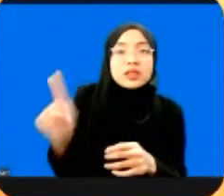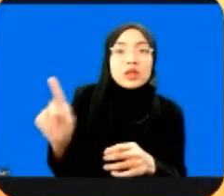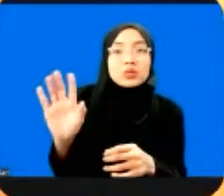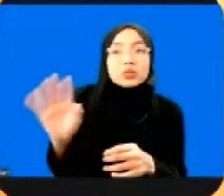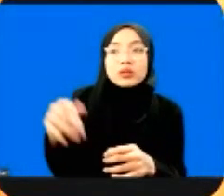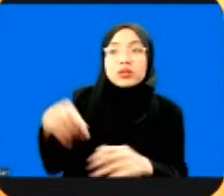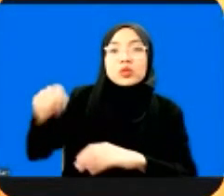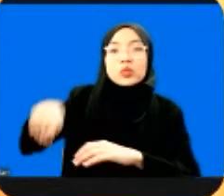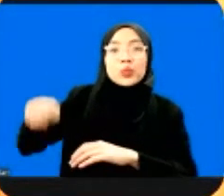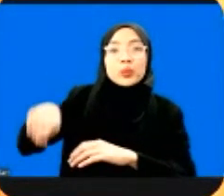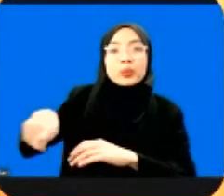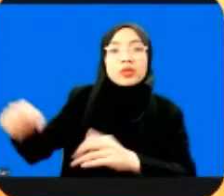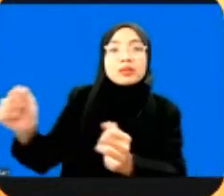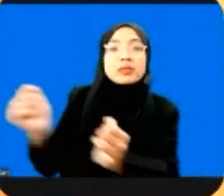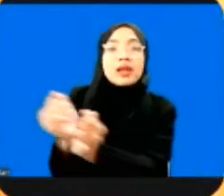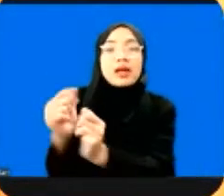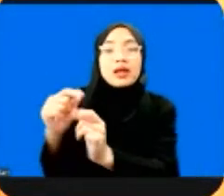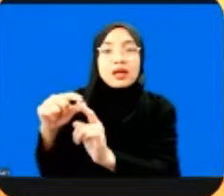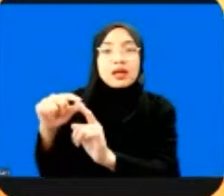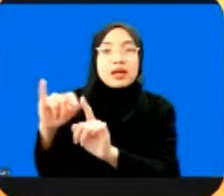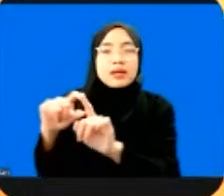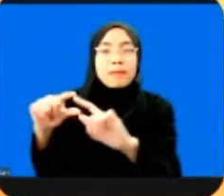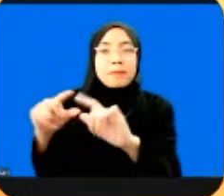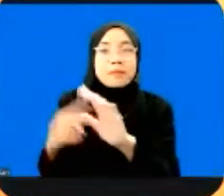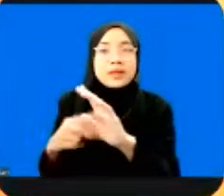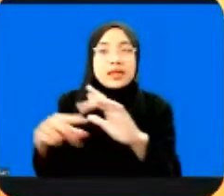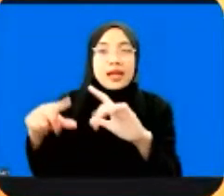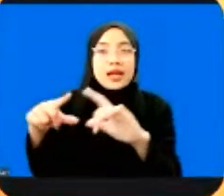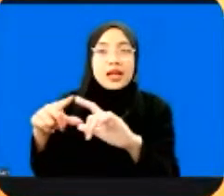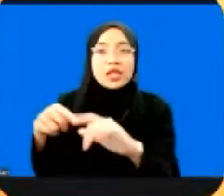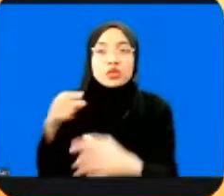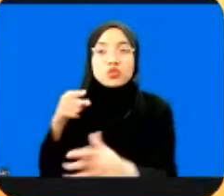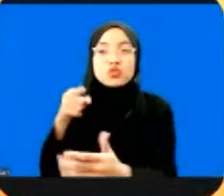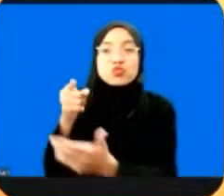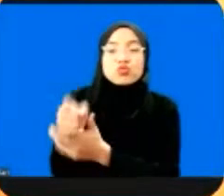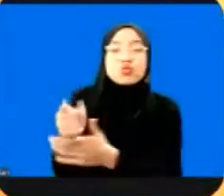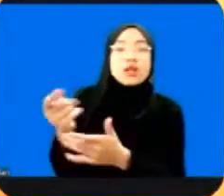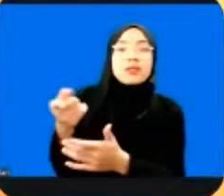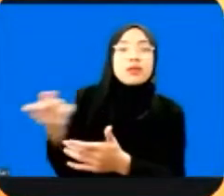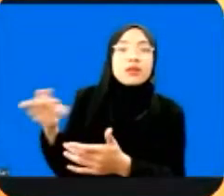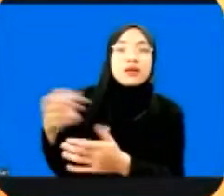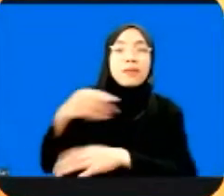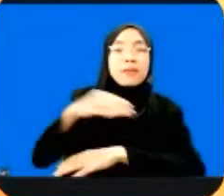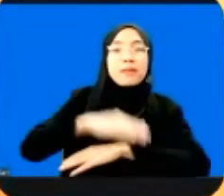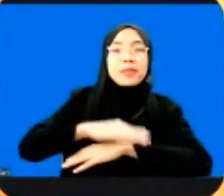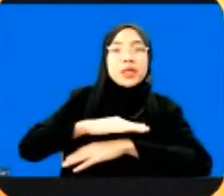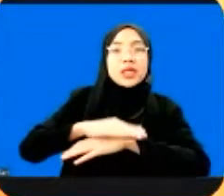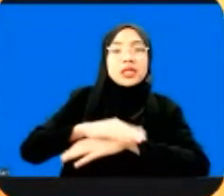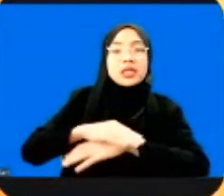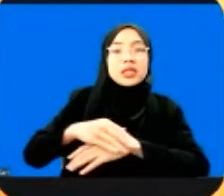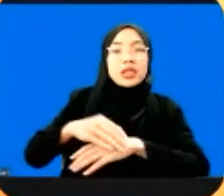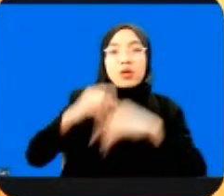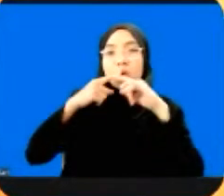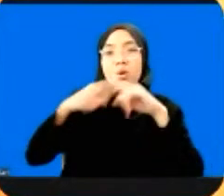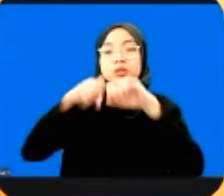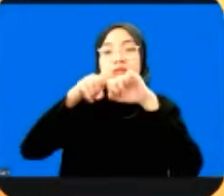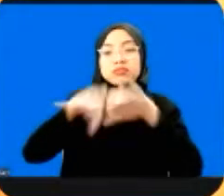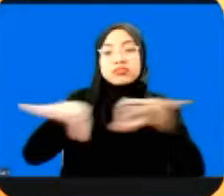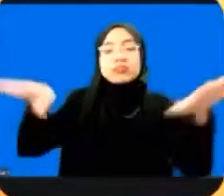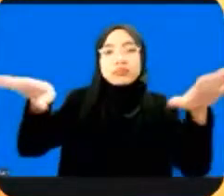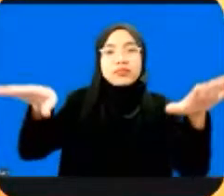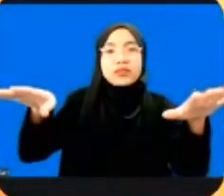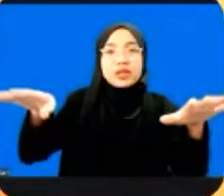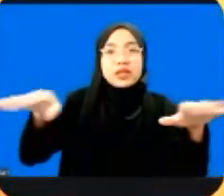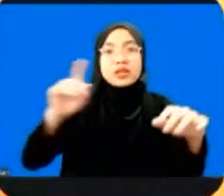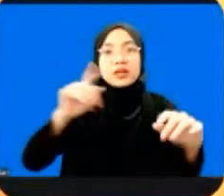information, for raising the question about the electoral candidate, then this process of crowdsourcing for